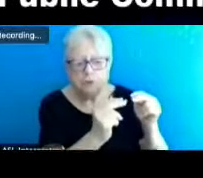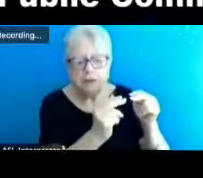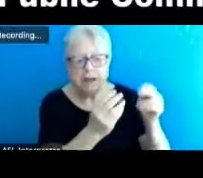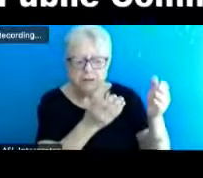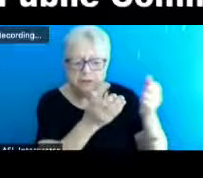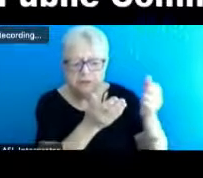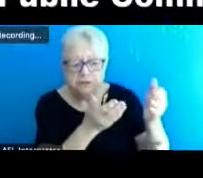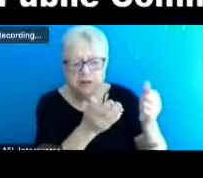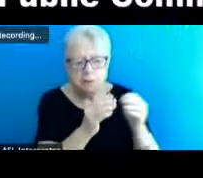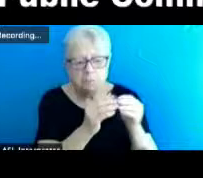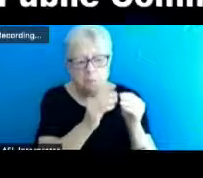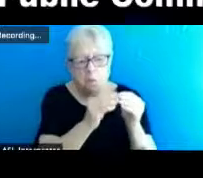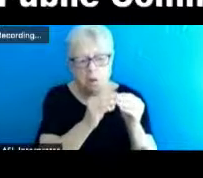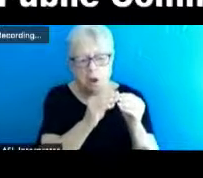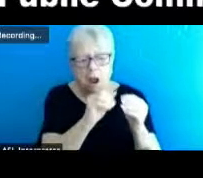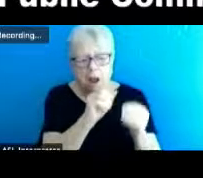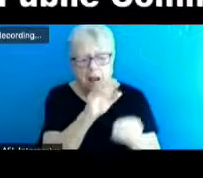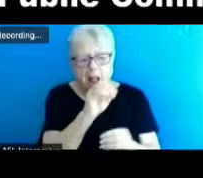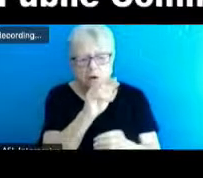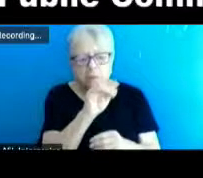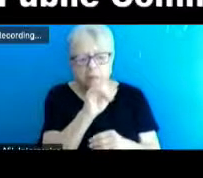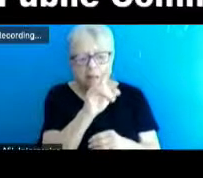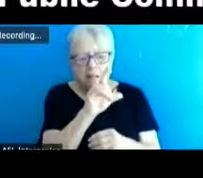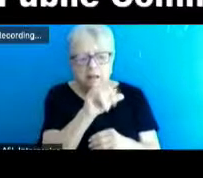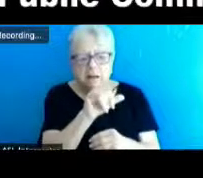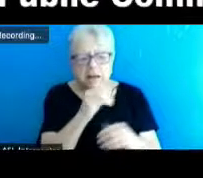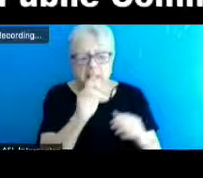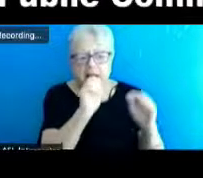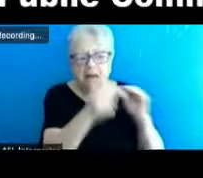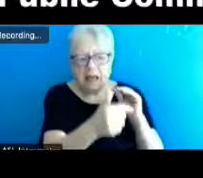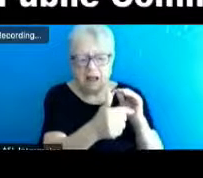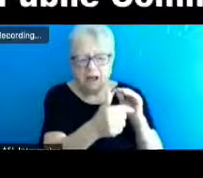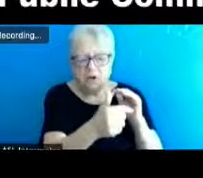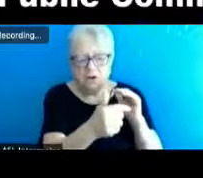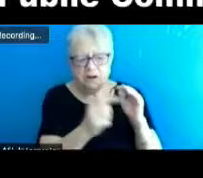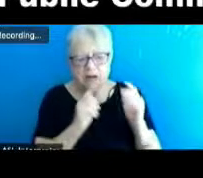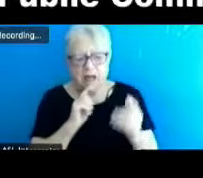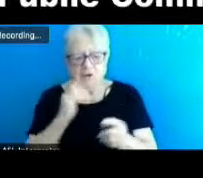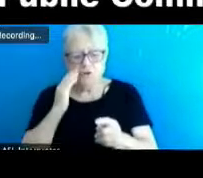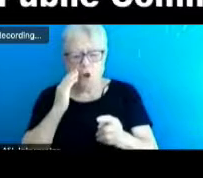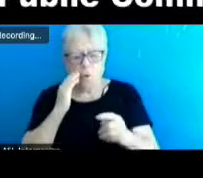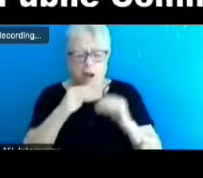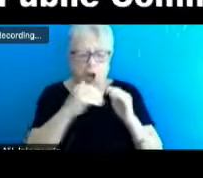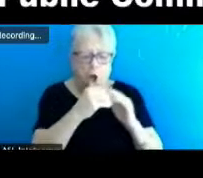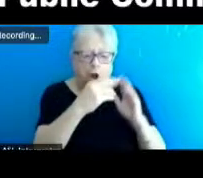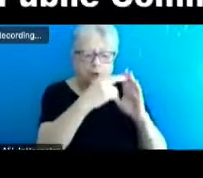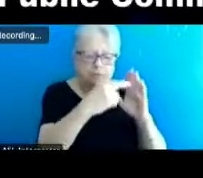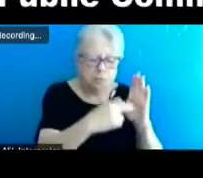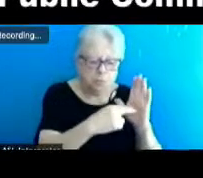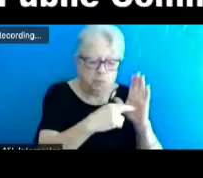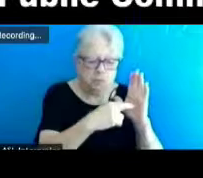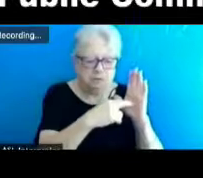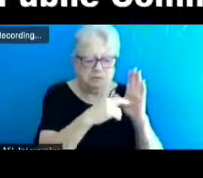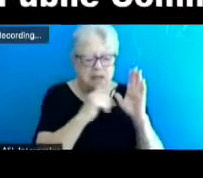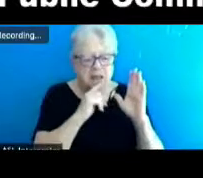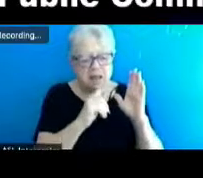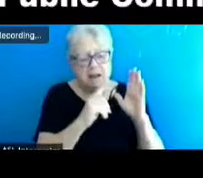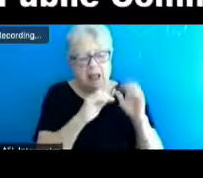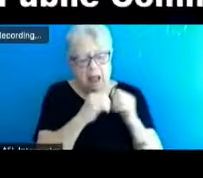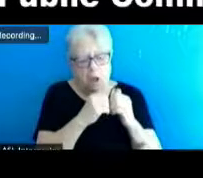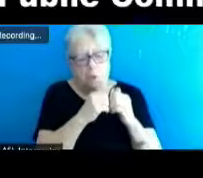the accountability afterwards once we have the contract in place, like knowing all of the rules and having gone through the process,